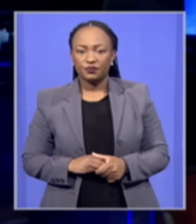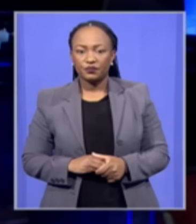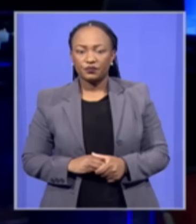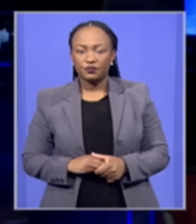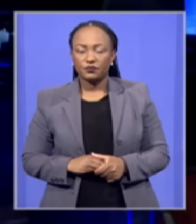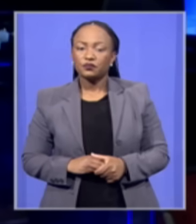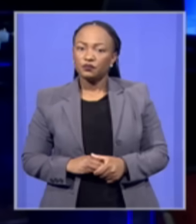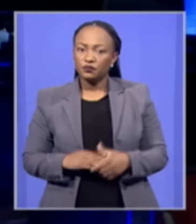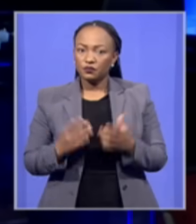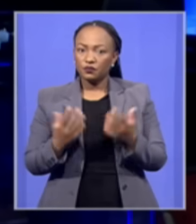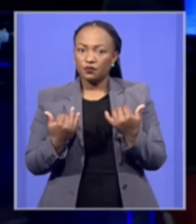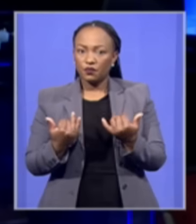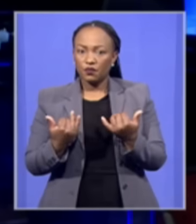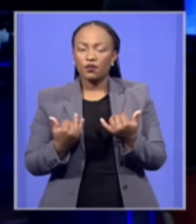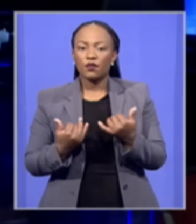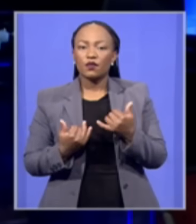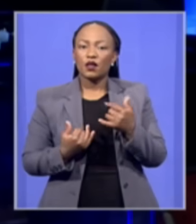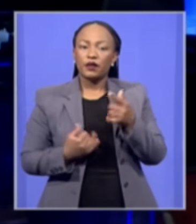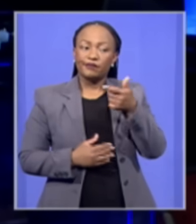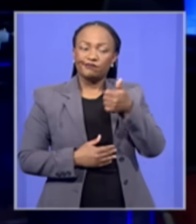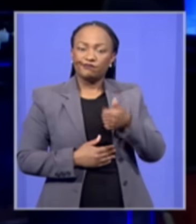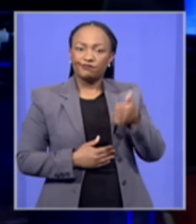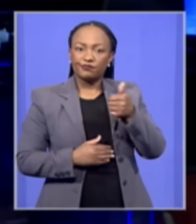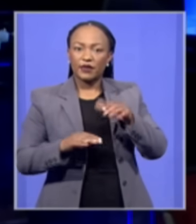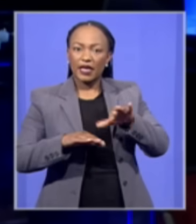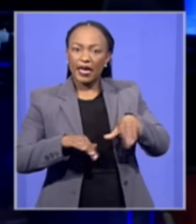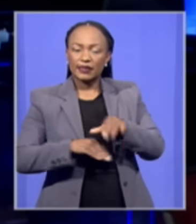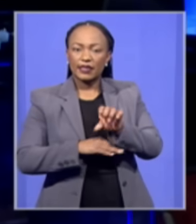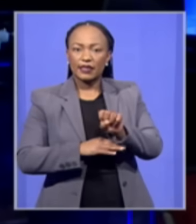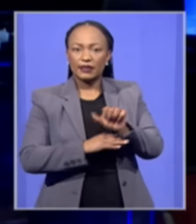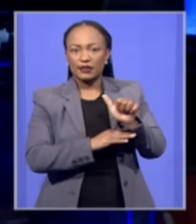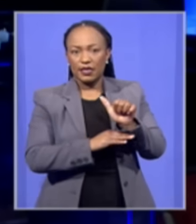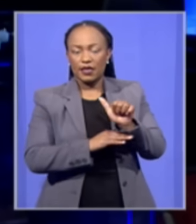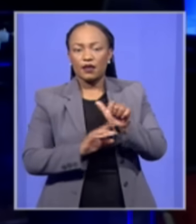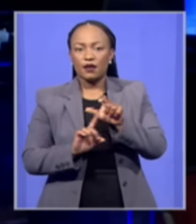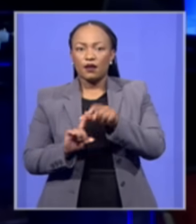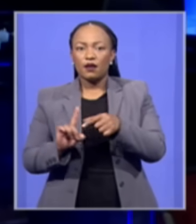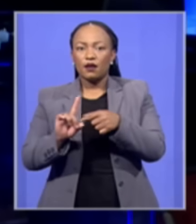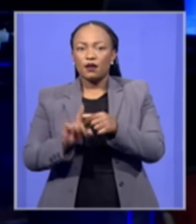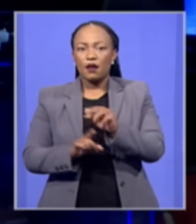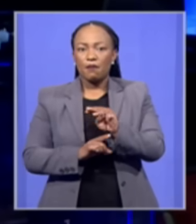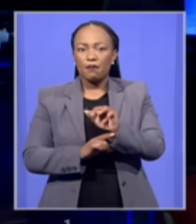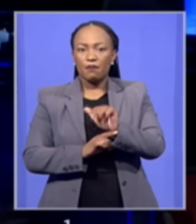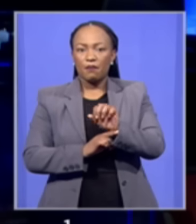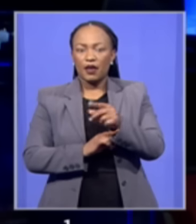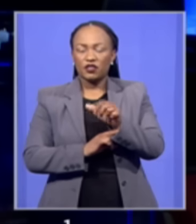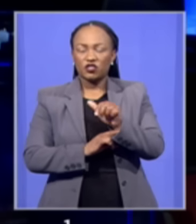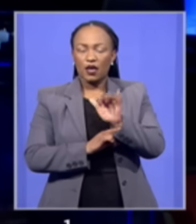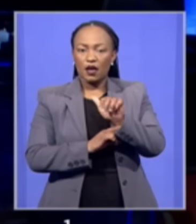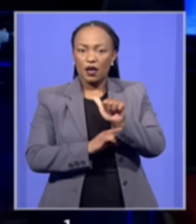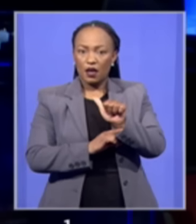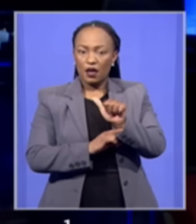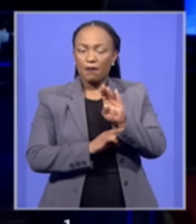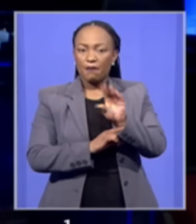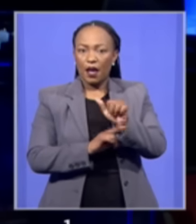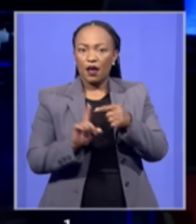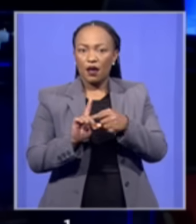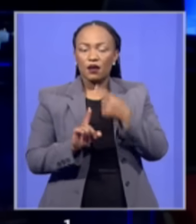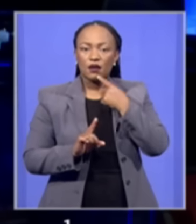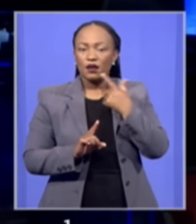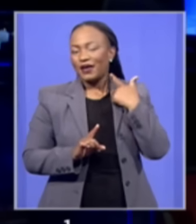Ho sa le jwalo re fumana hore moetapele wa Action SA Herman Mashaba o re phano e fokolang ya ditshebeletso tse kang metsi a hlwekileng le motlakase